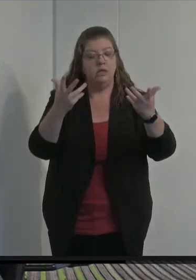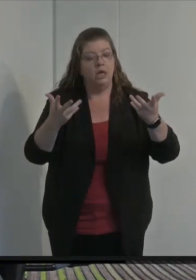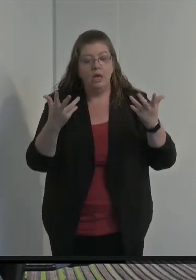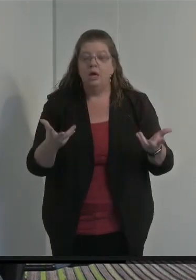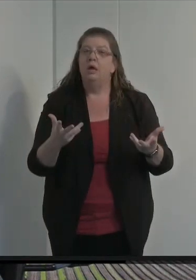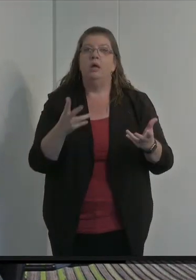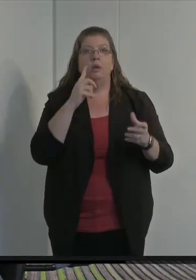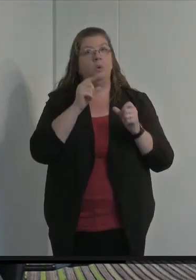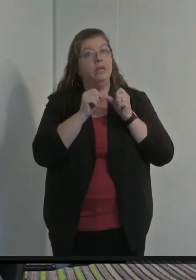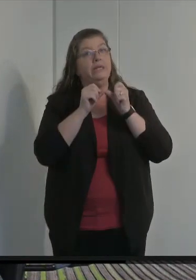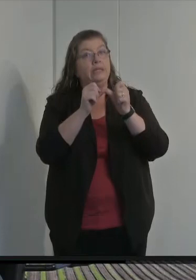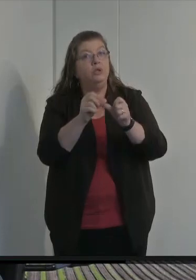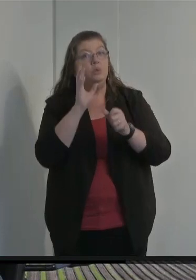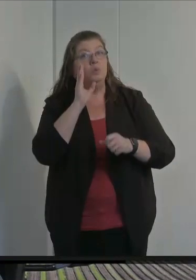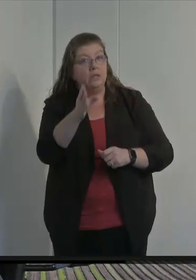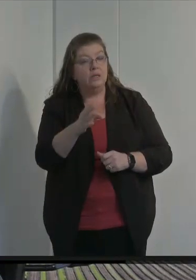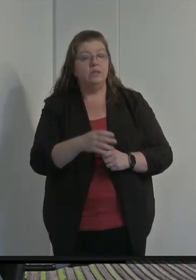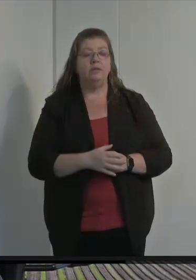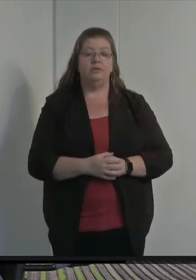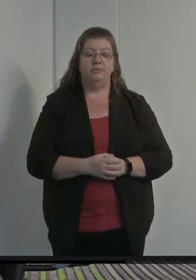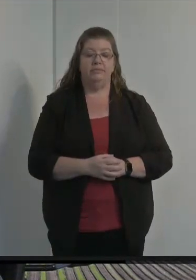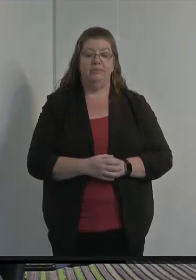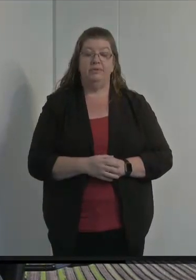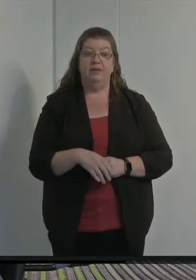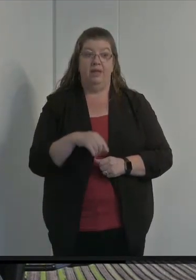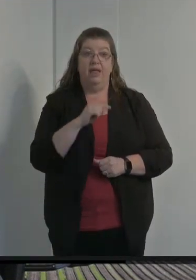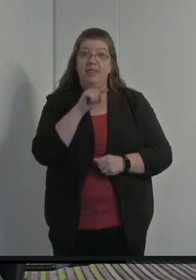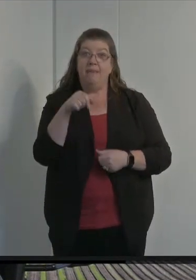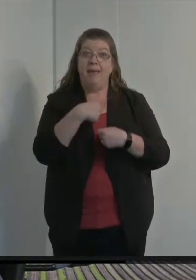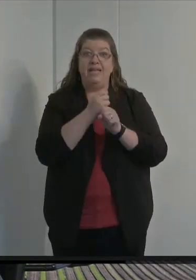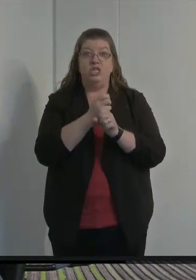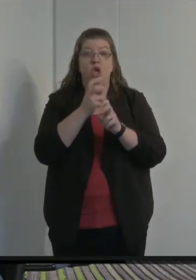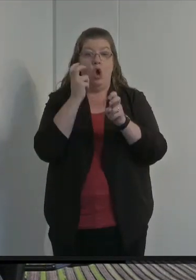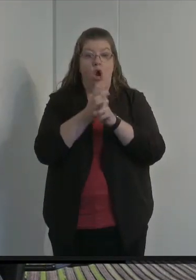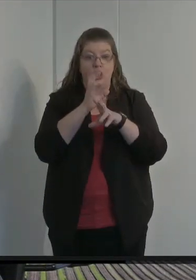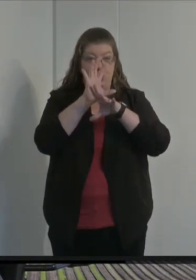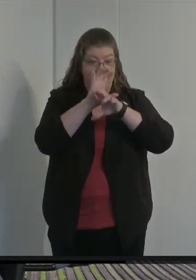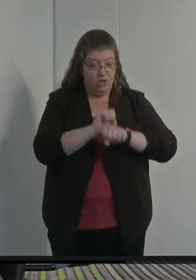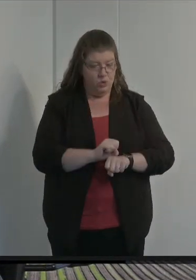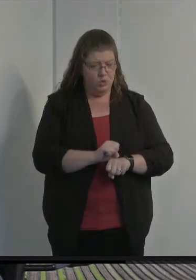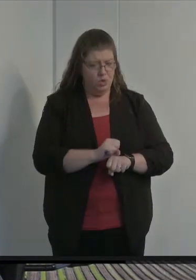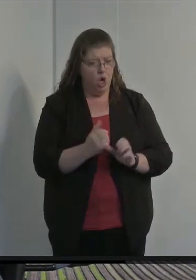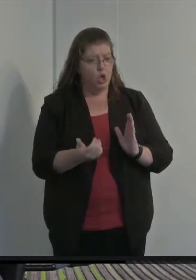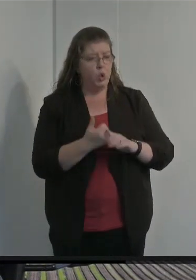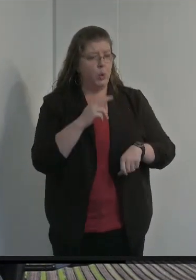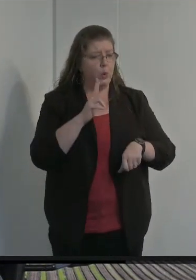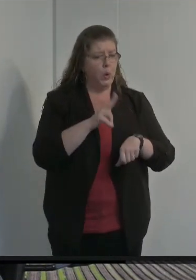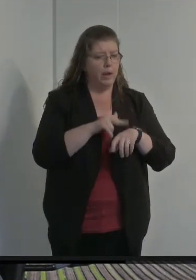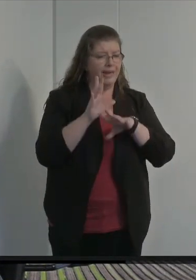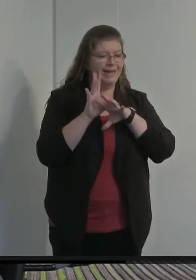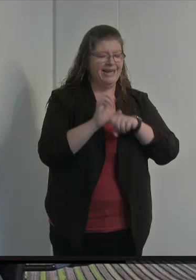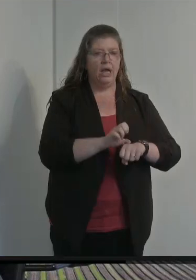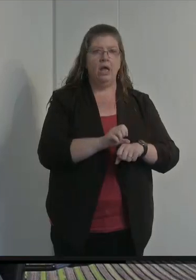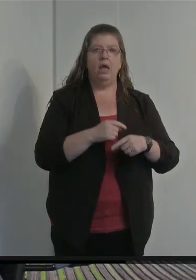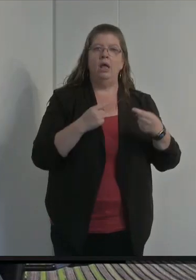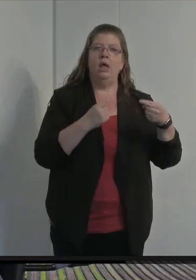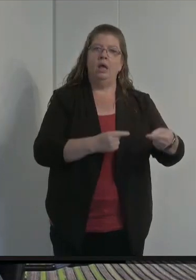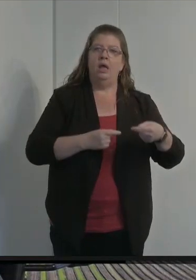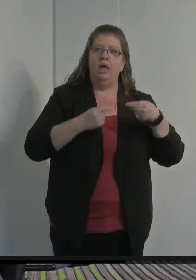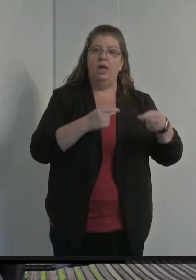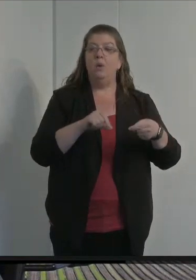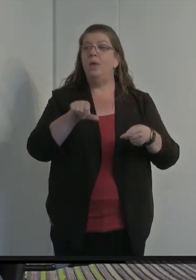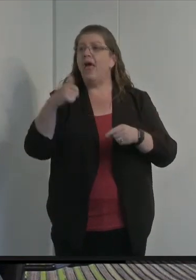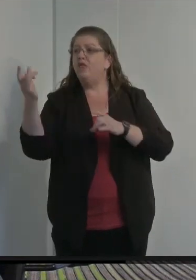likely to continue. This makes it hard to get used to a new normal, as we may have done with other